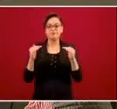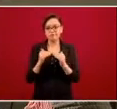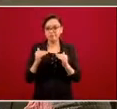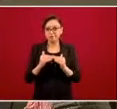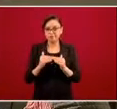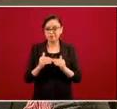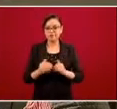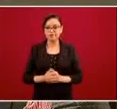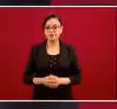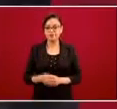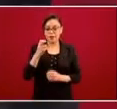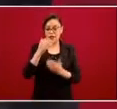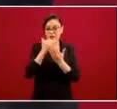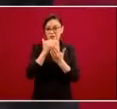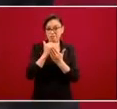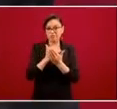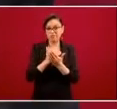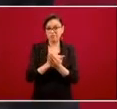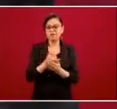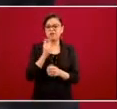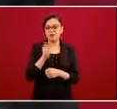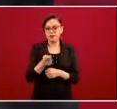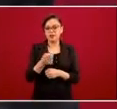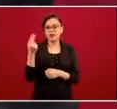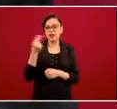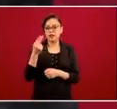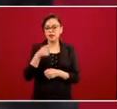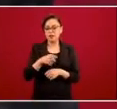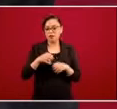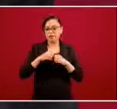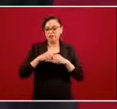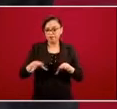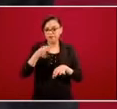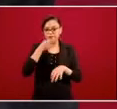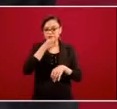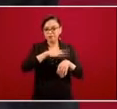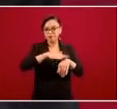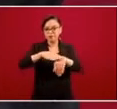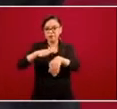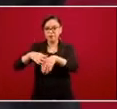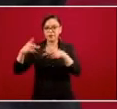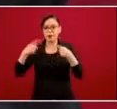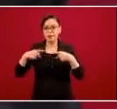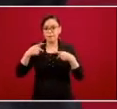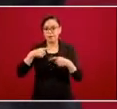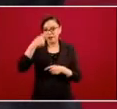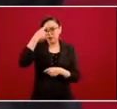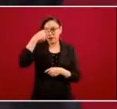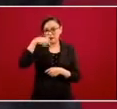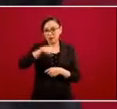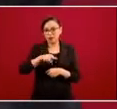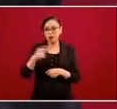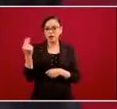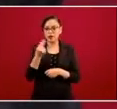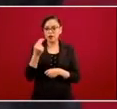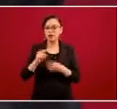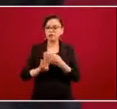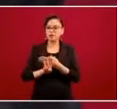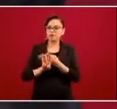The nature of this set of guidelines is that it is basically an